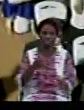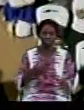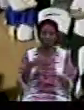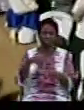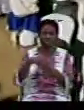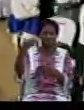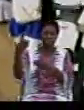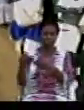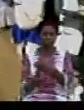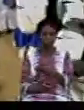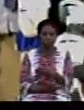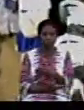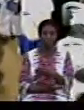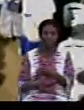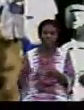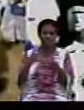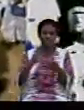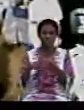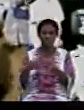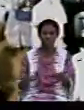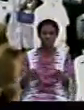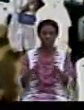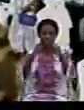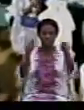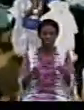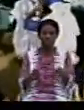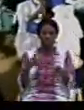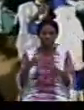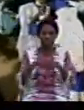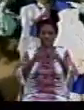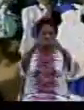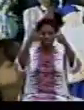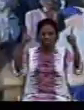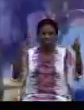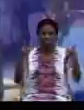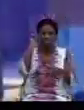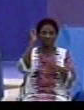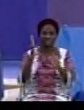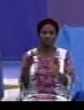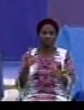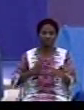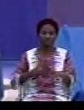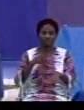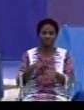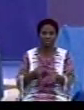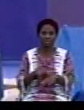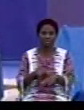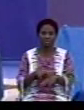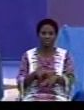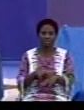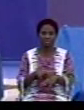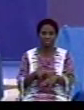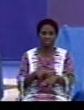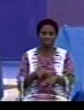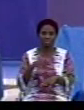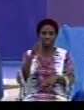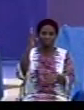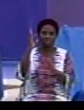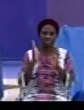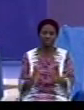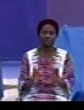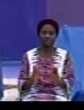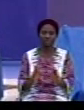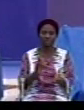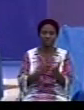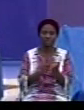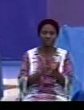the great evangelist of our time, Pastor Dr. W.F. Kumuyi.